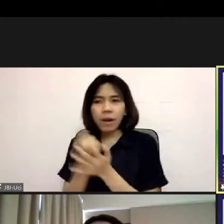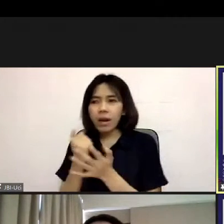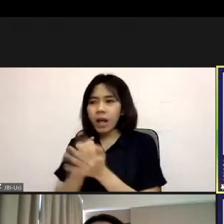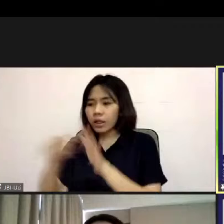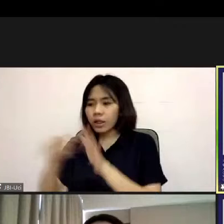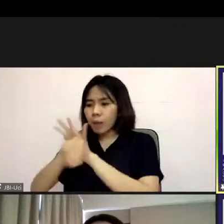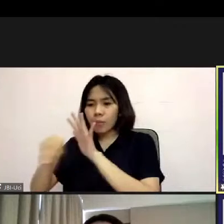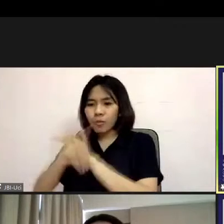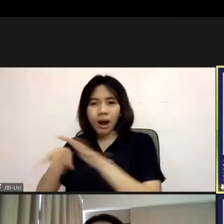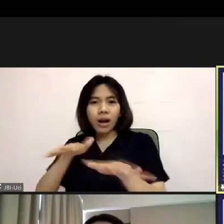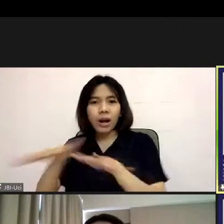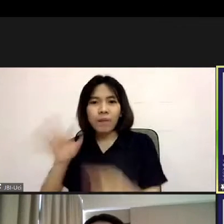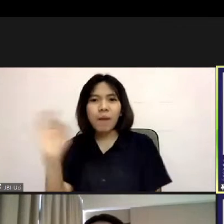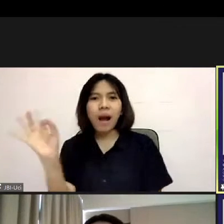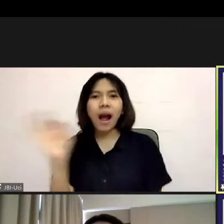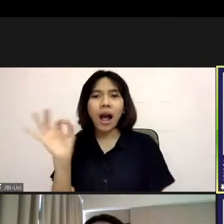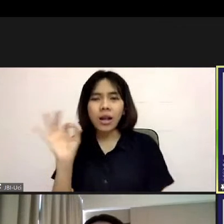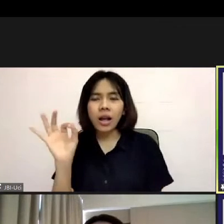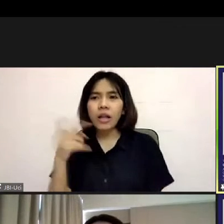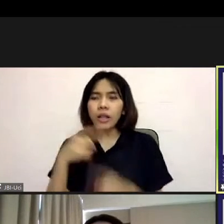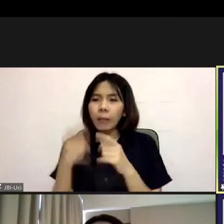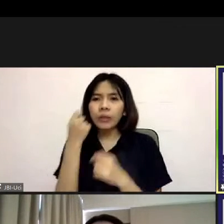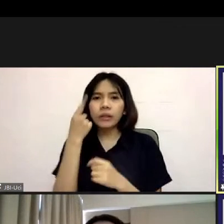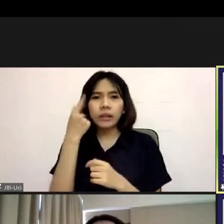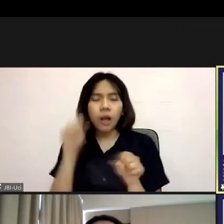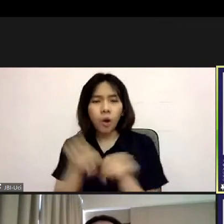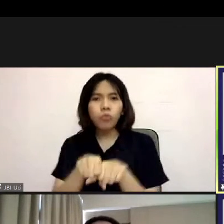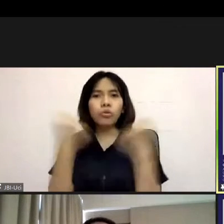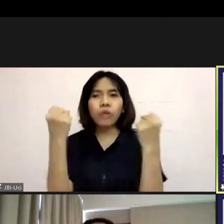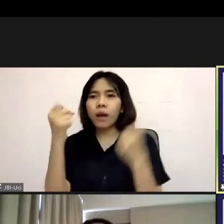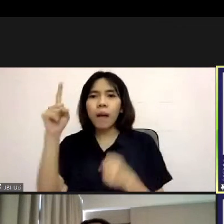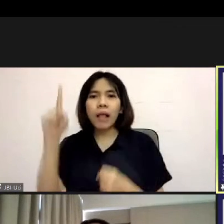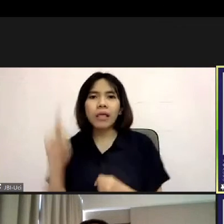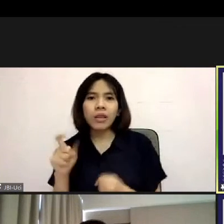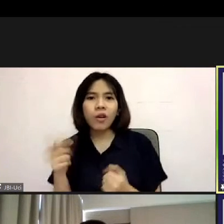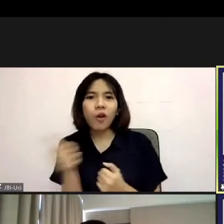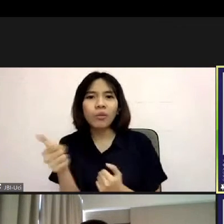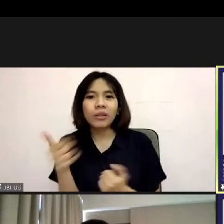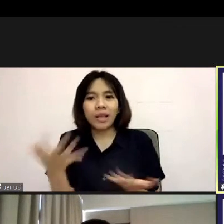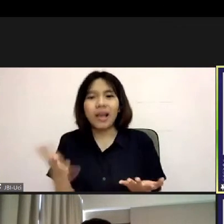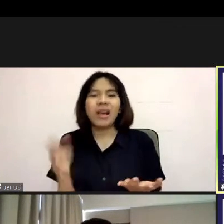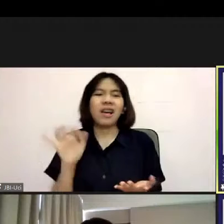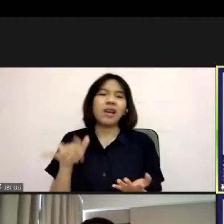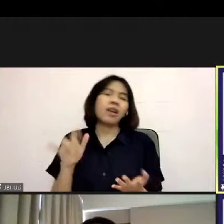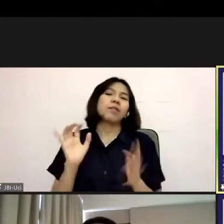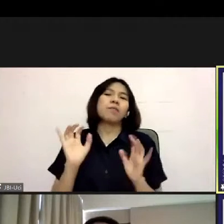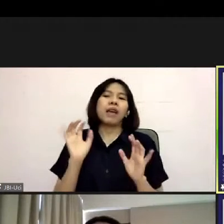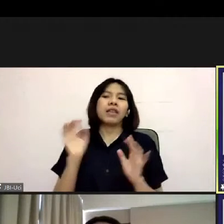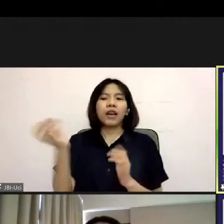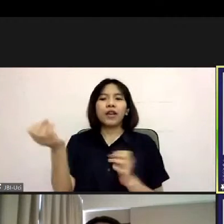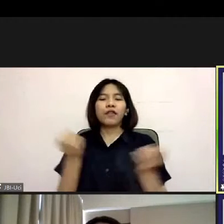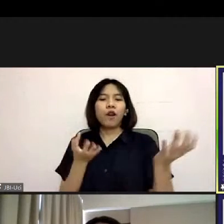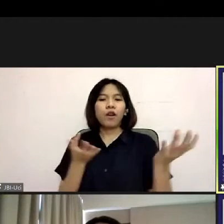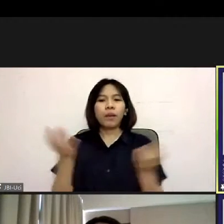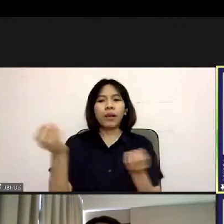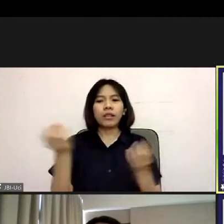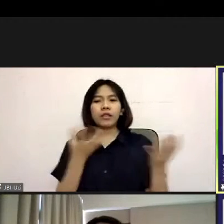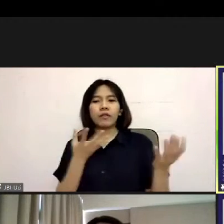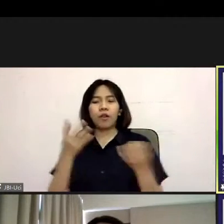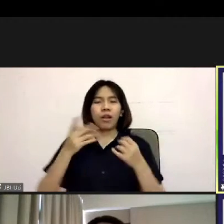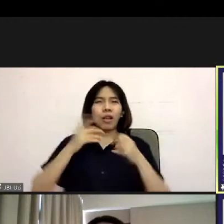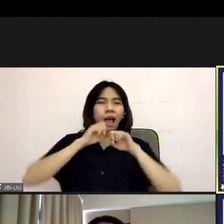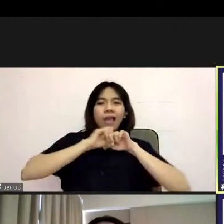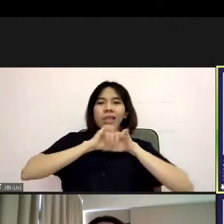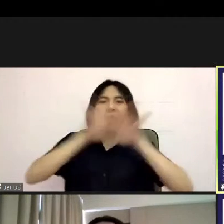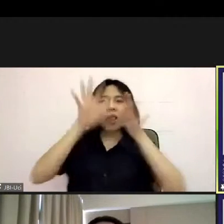that area, but in fact there is no earthquake at a time. So there are so many excuses and also